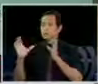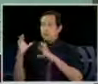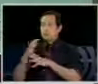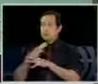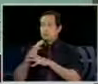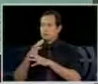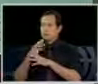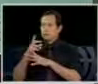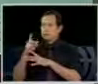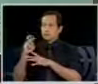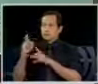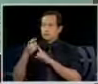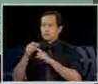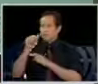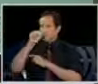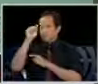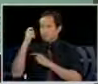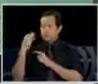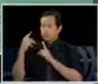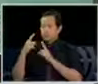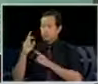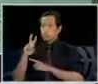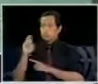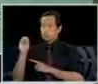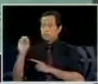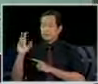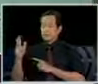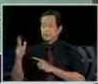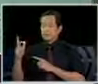April 14, 2003 to